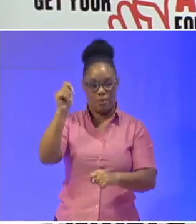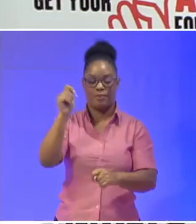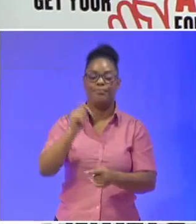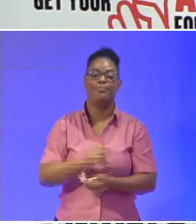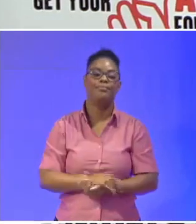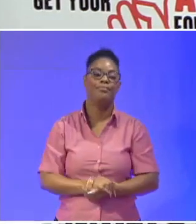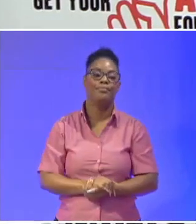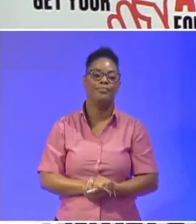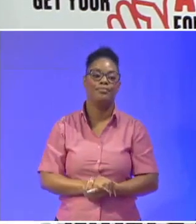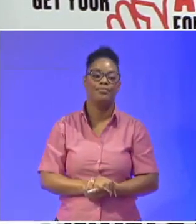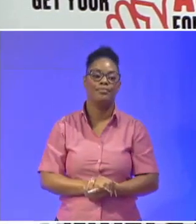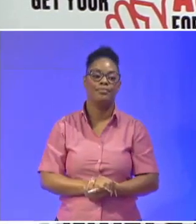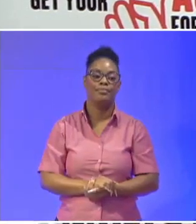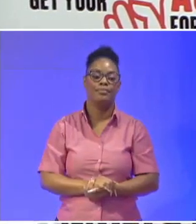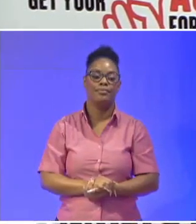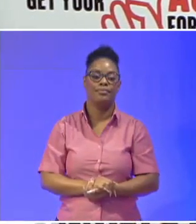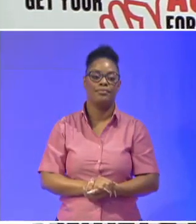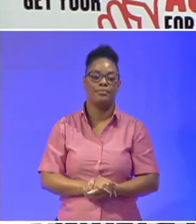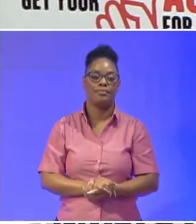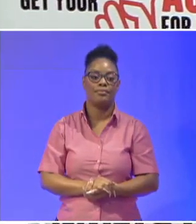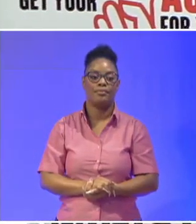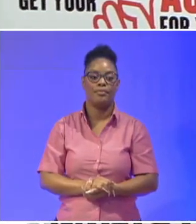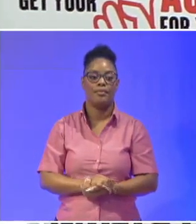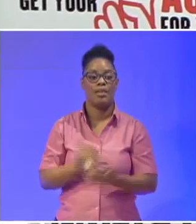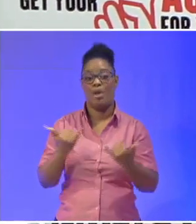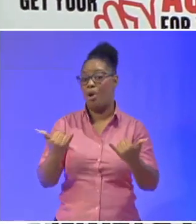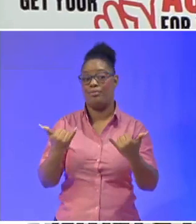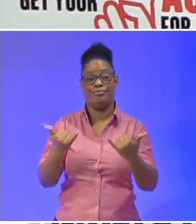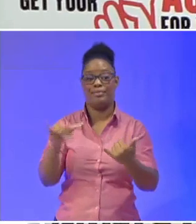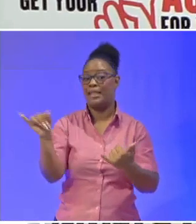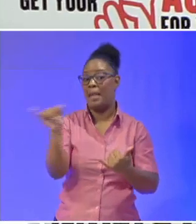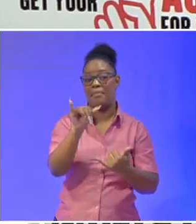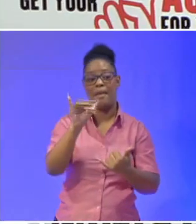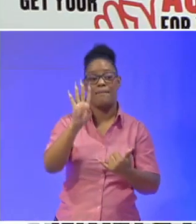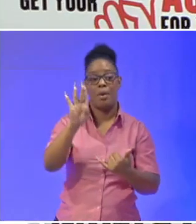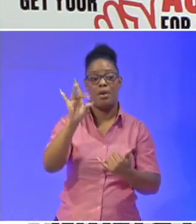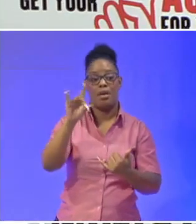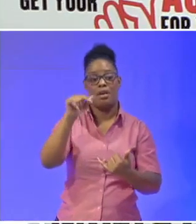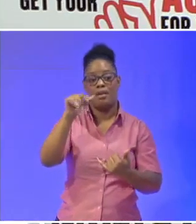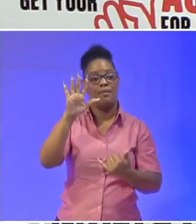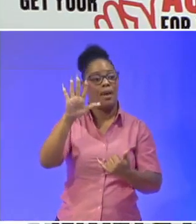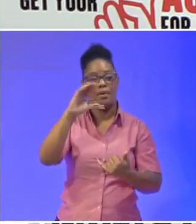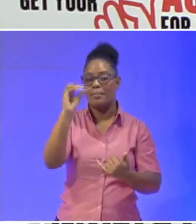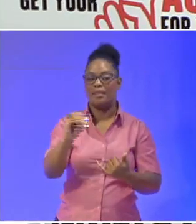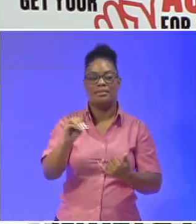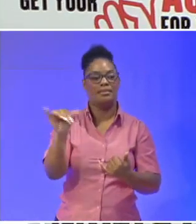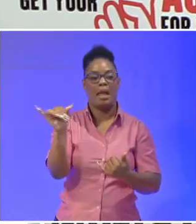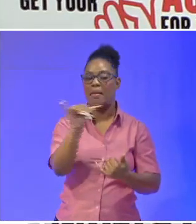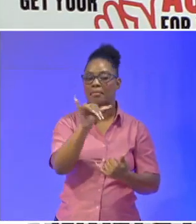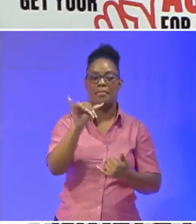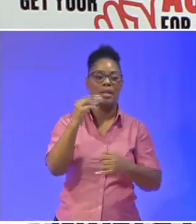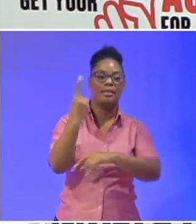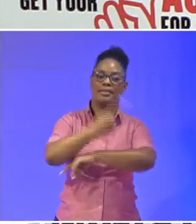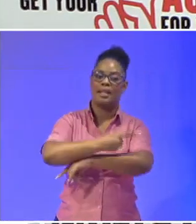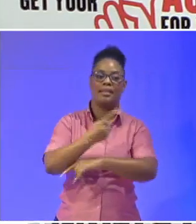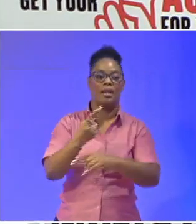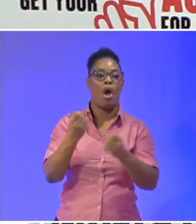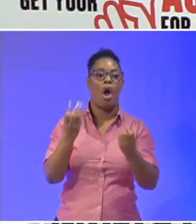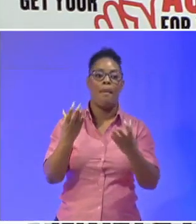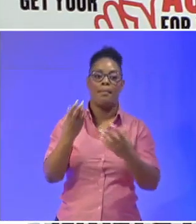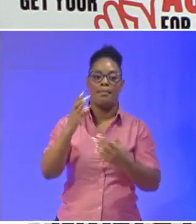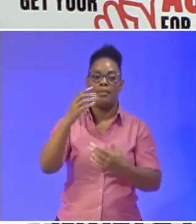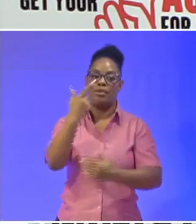We seem to be stuck on 48.5 for a few days now. Total number of boosters,